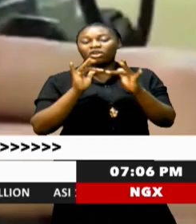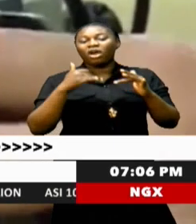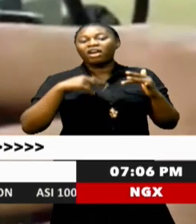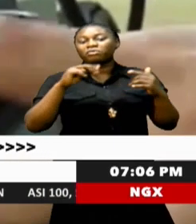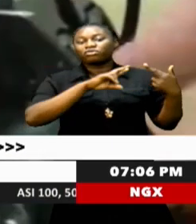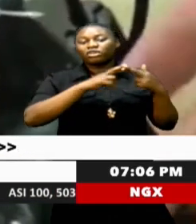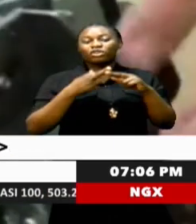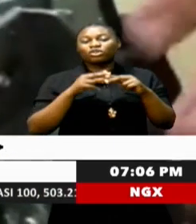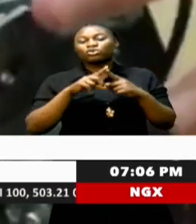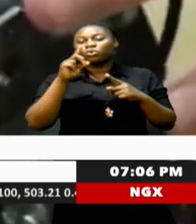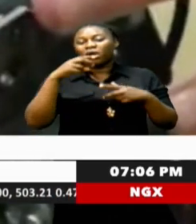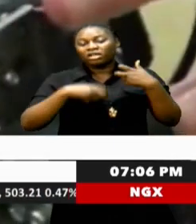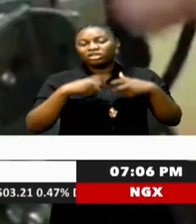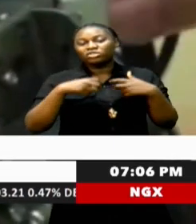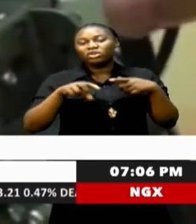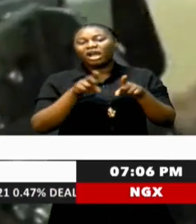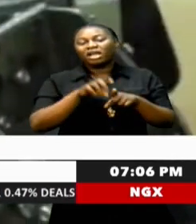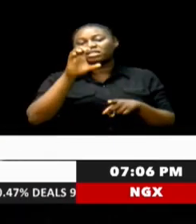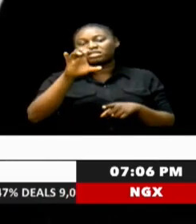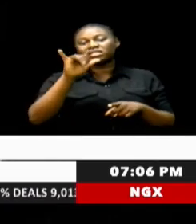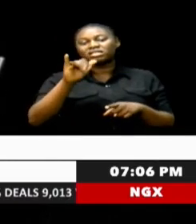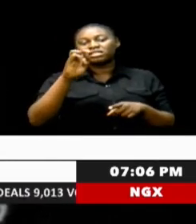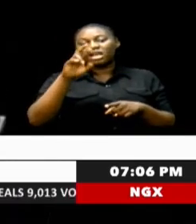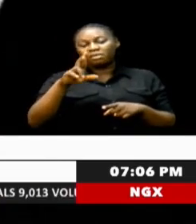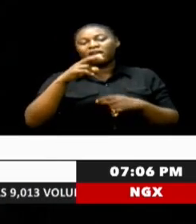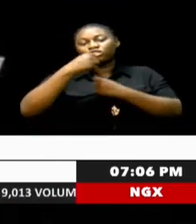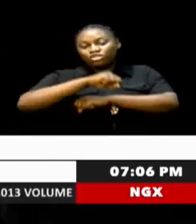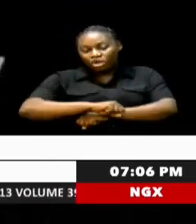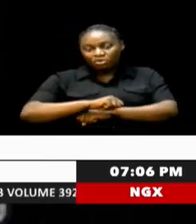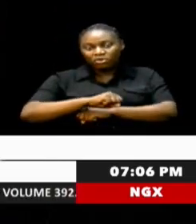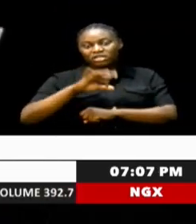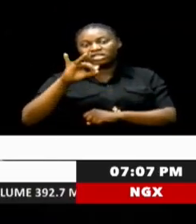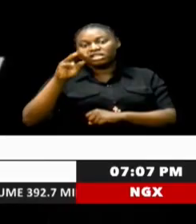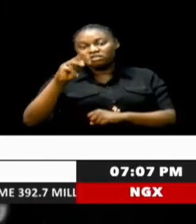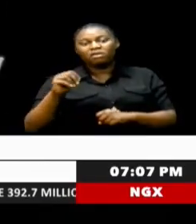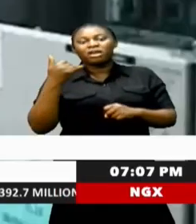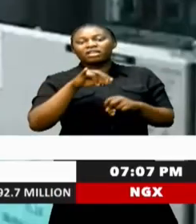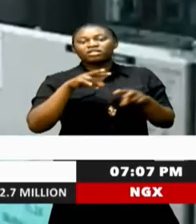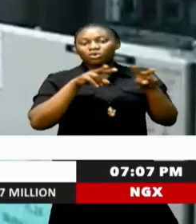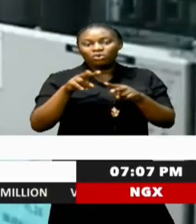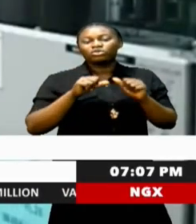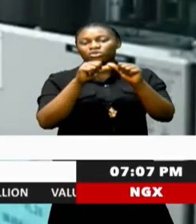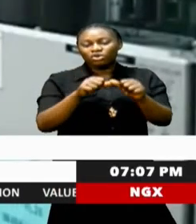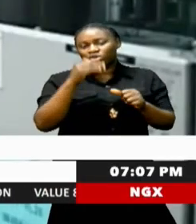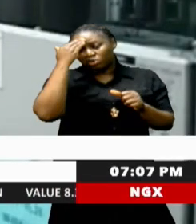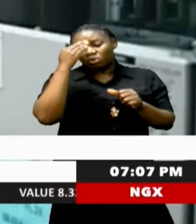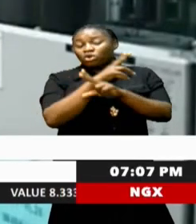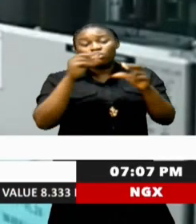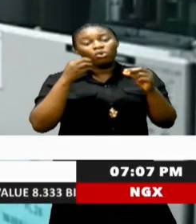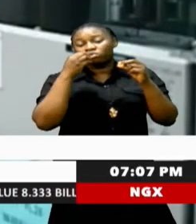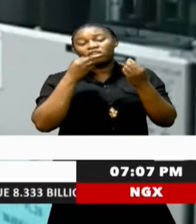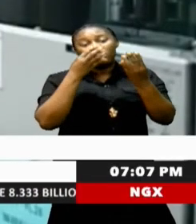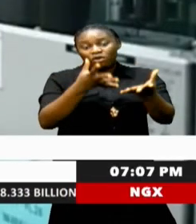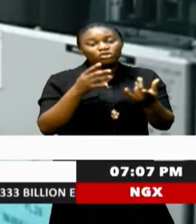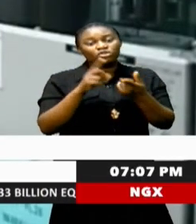an issue at a cybersecurity firm, while the country's cybersecurity watchdog affirmed no information to suggest